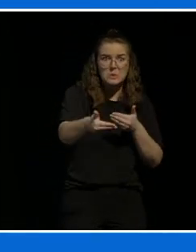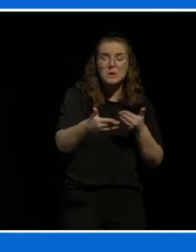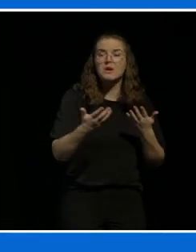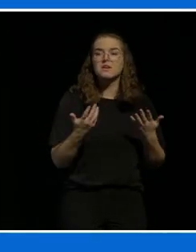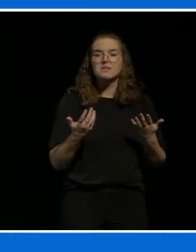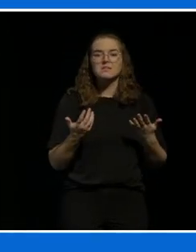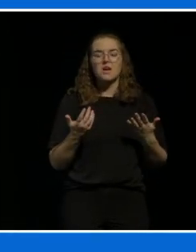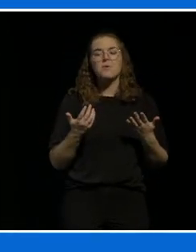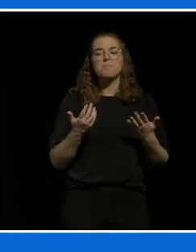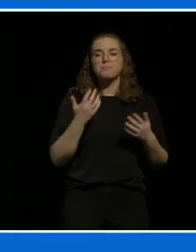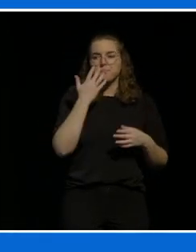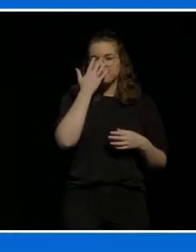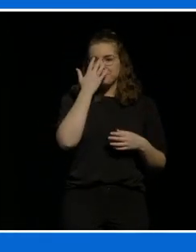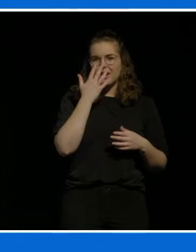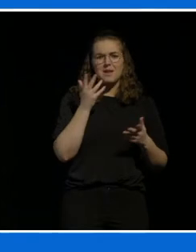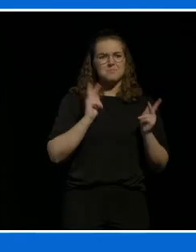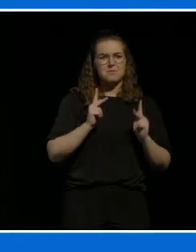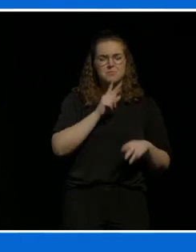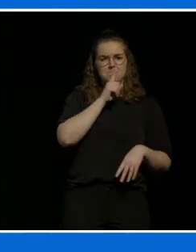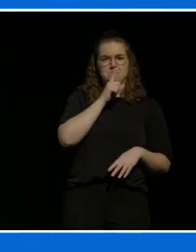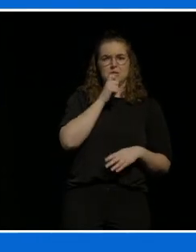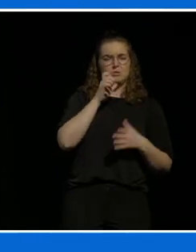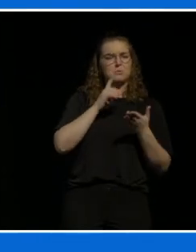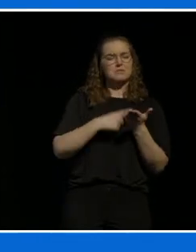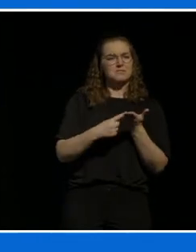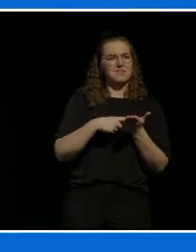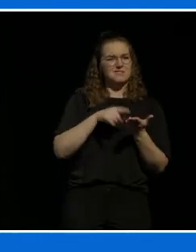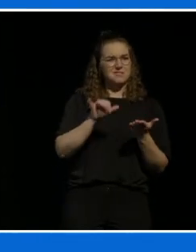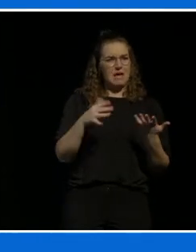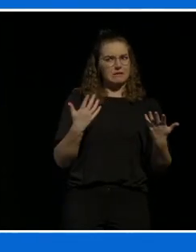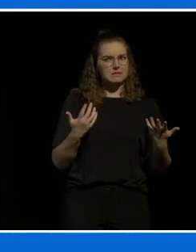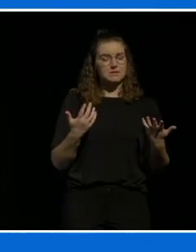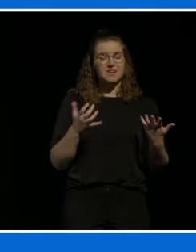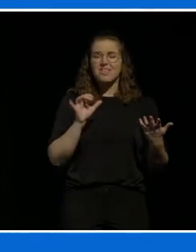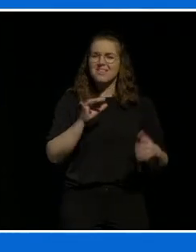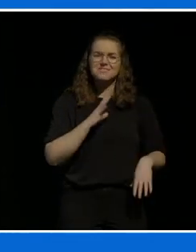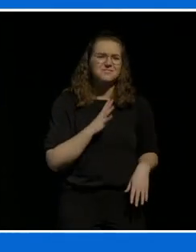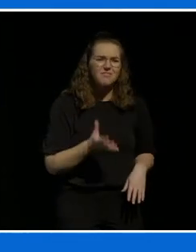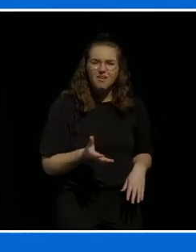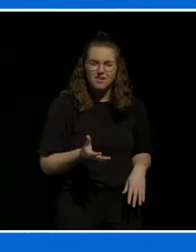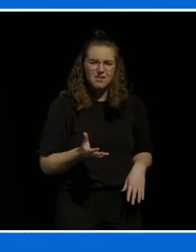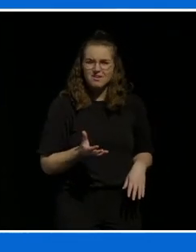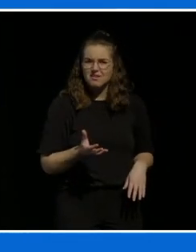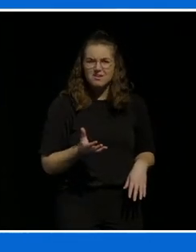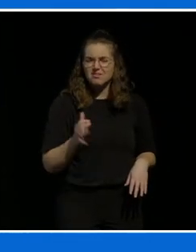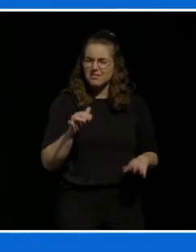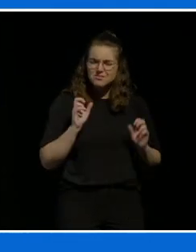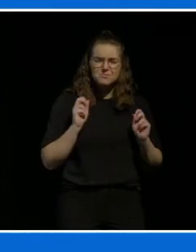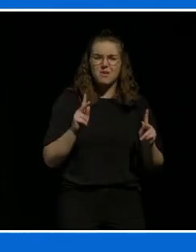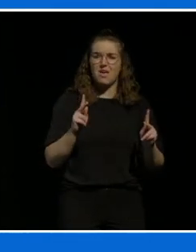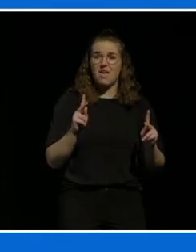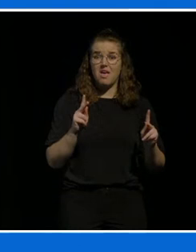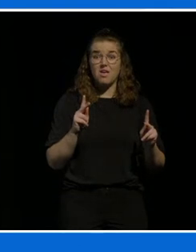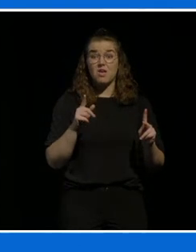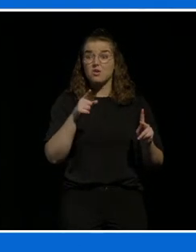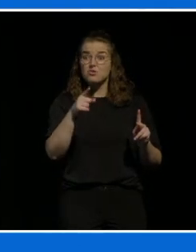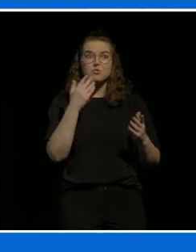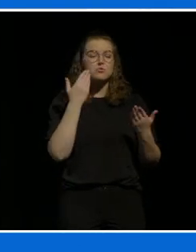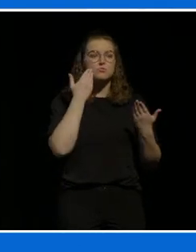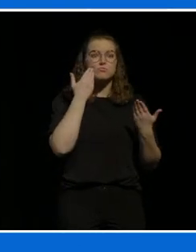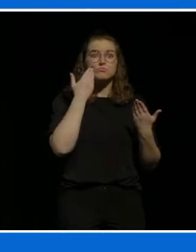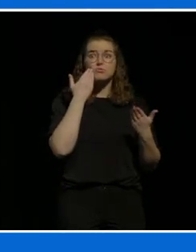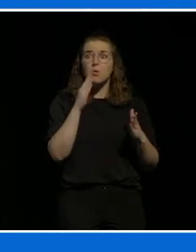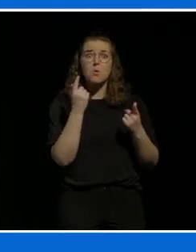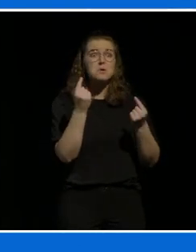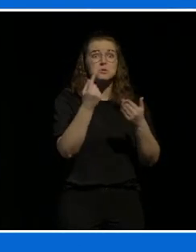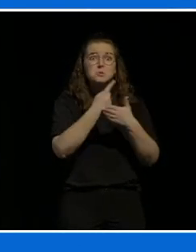kind of mid-journey. And that's okay. You don't need to know how you'll show up next Tuesday. You just need to show up right now. And I